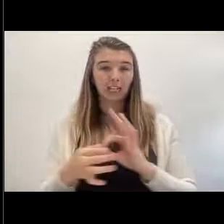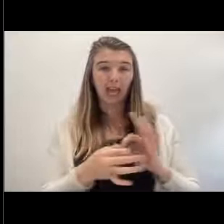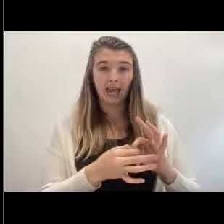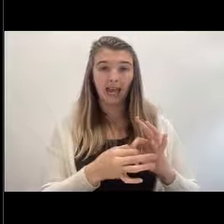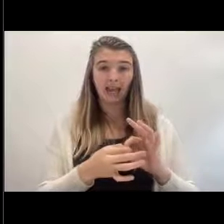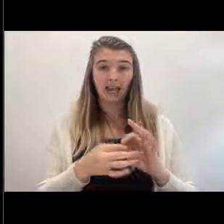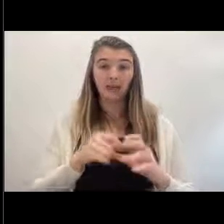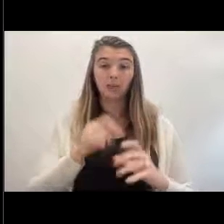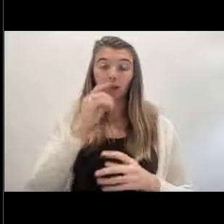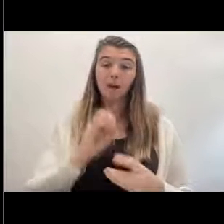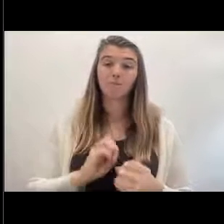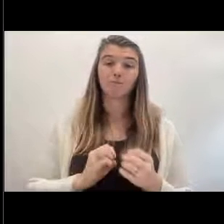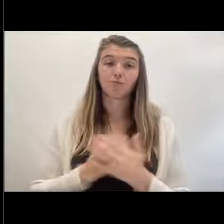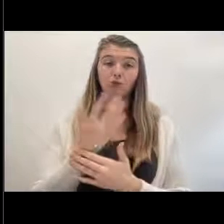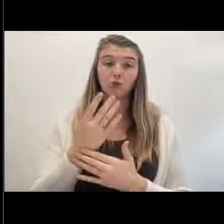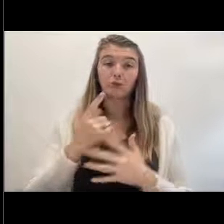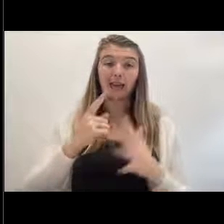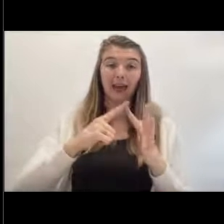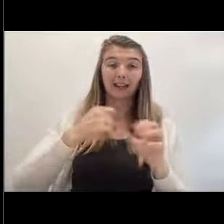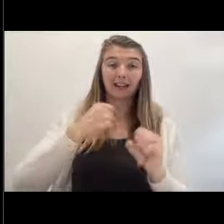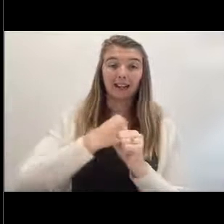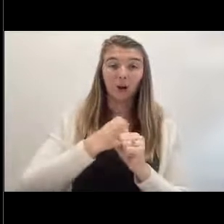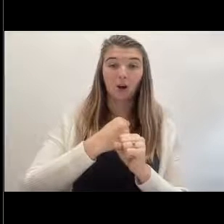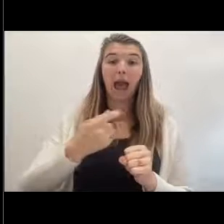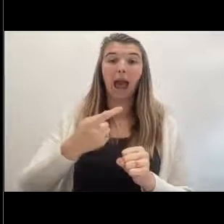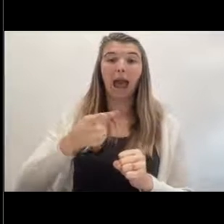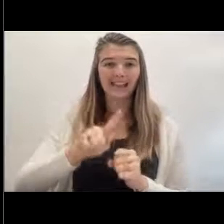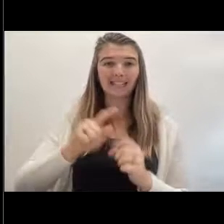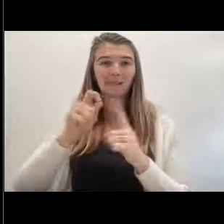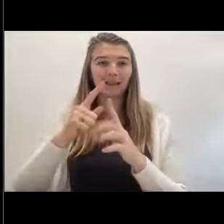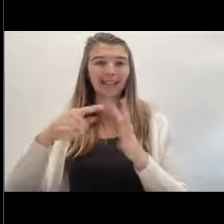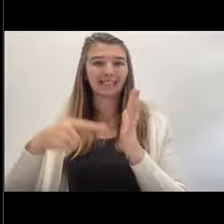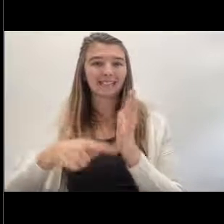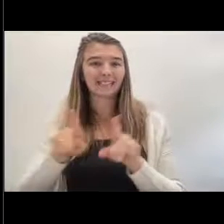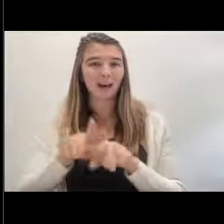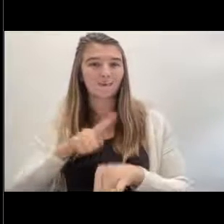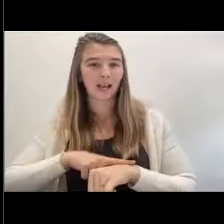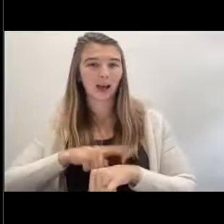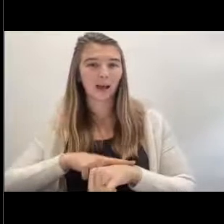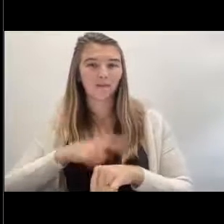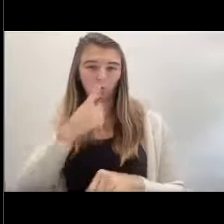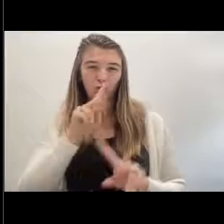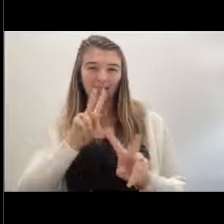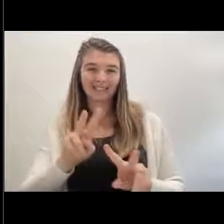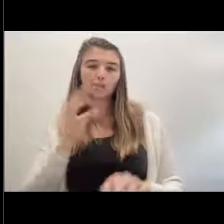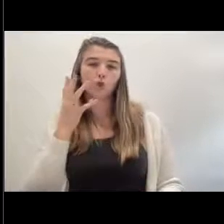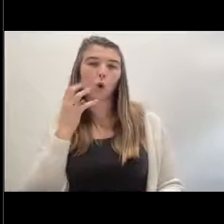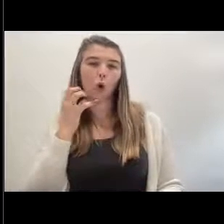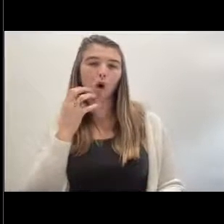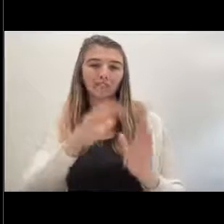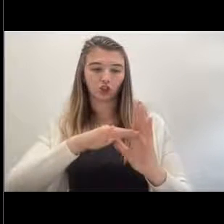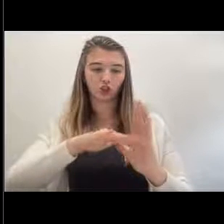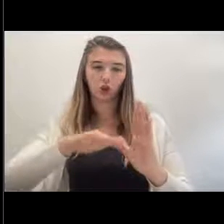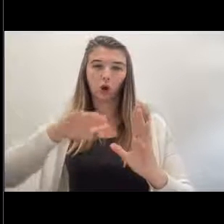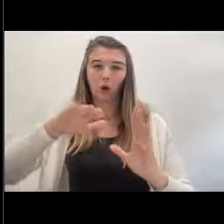time and grow well. You can see here with this orange kind of curve, and accumulate